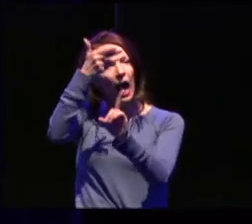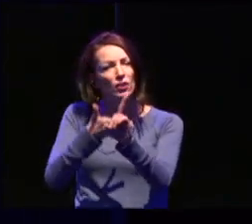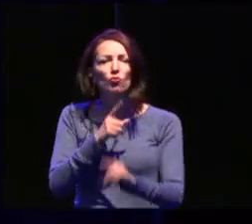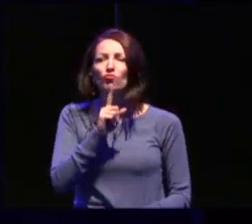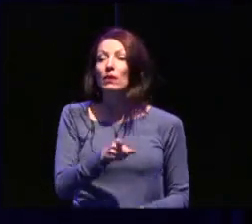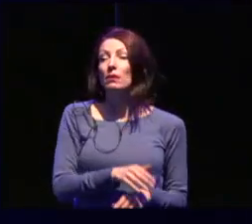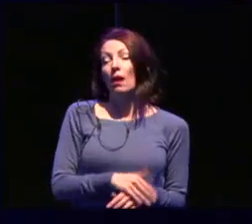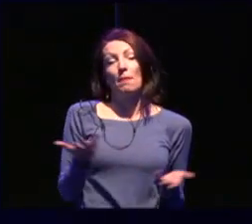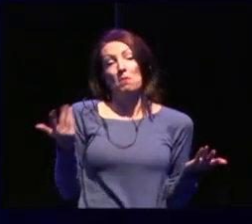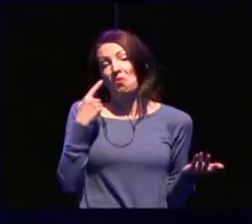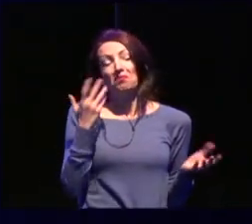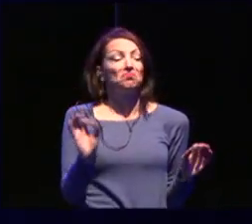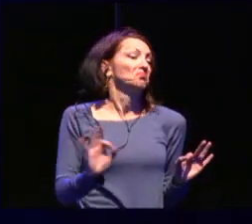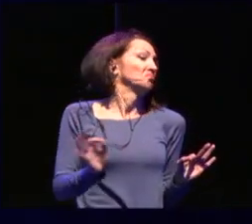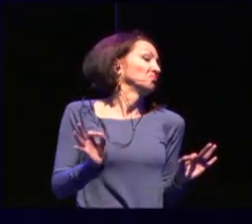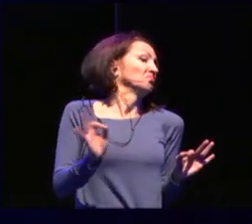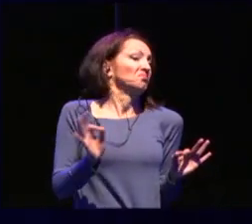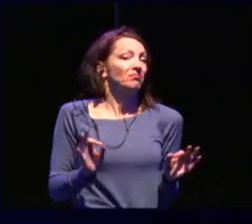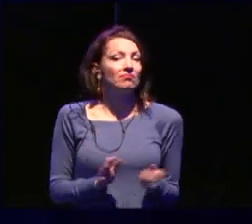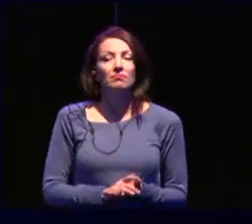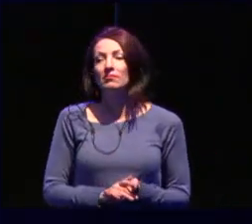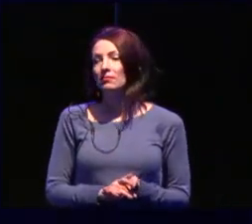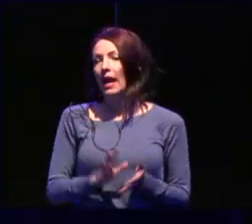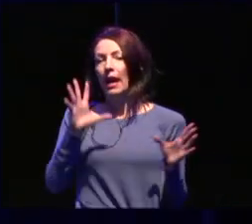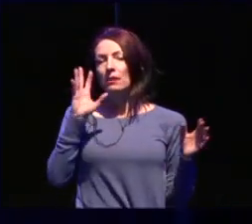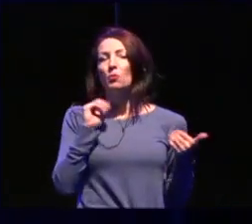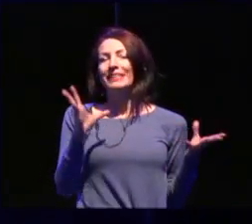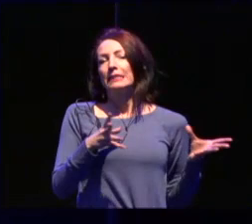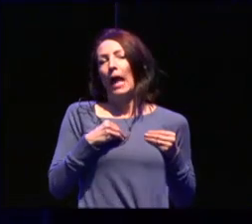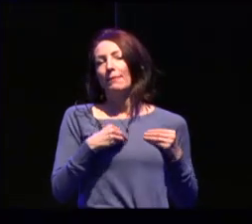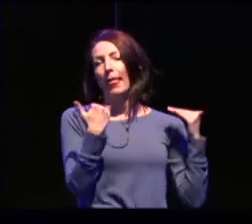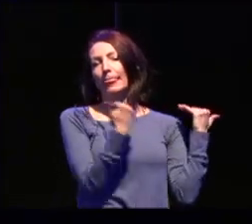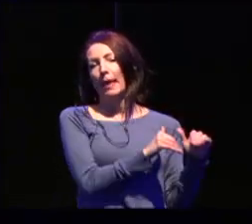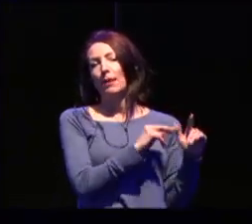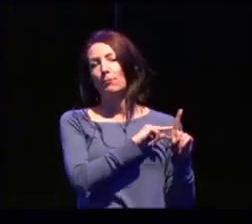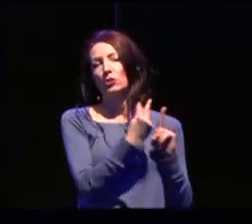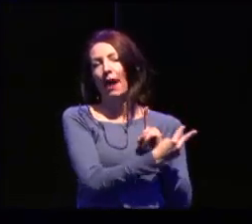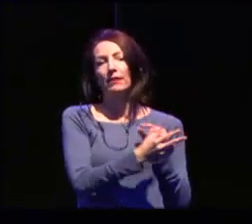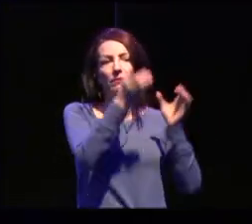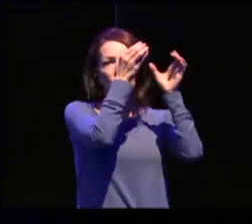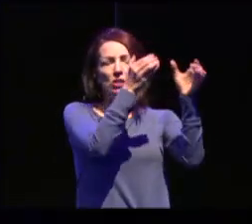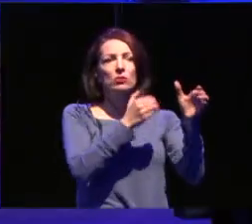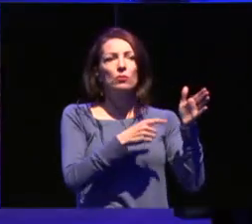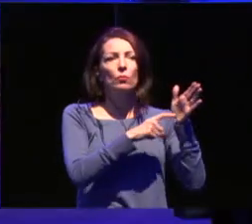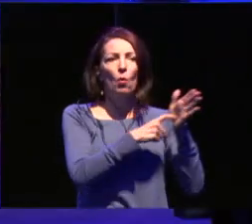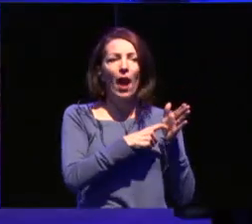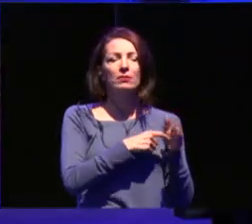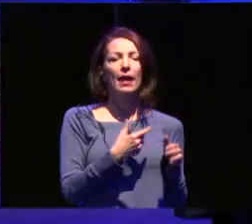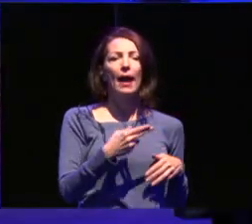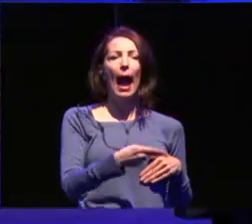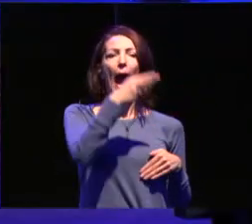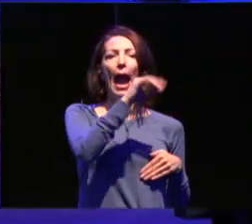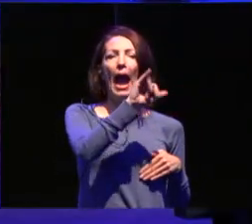Really, you may not think you're a genius. You may have been captured by the limited point of view of genius being high IQ according